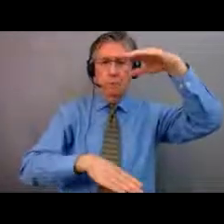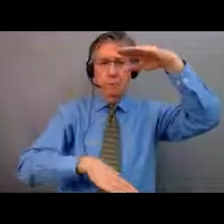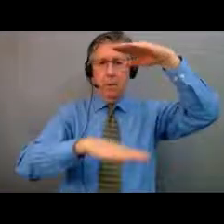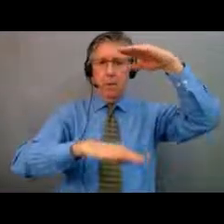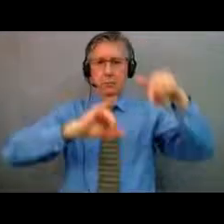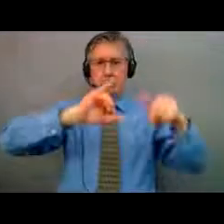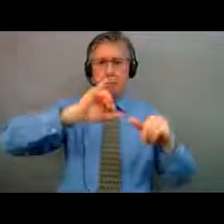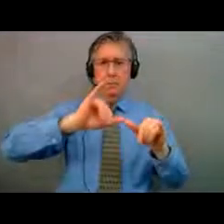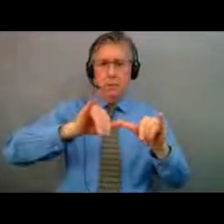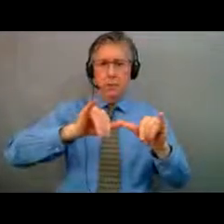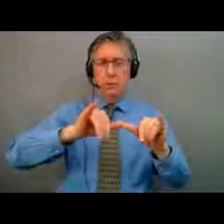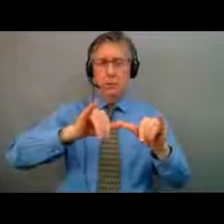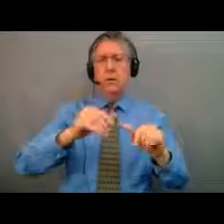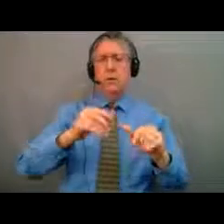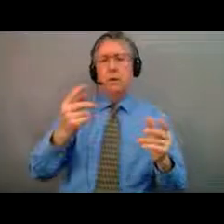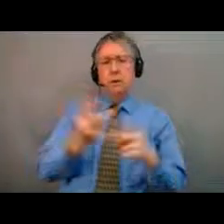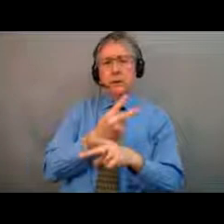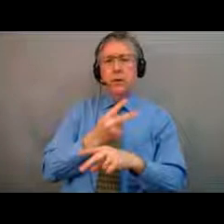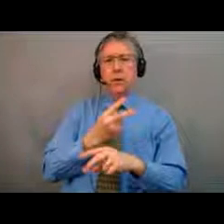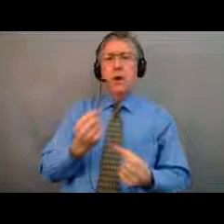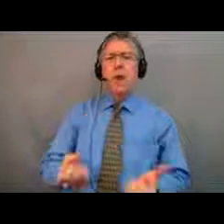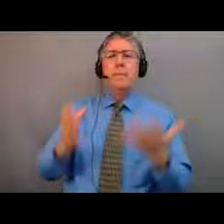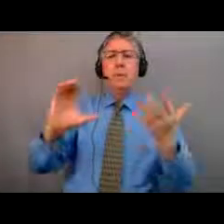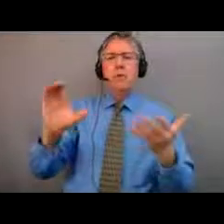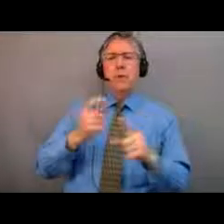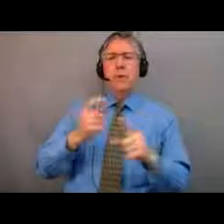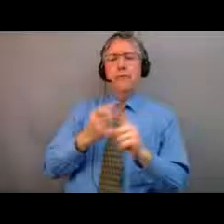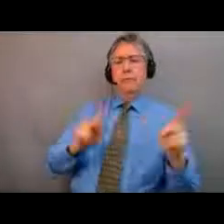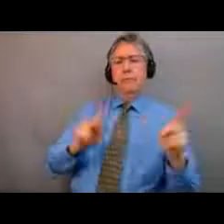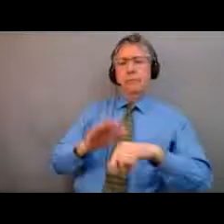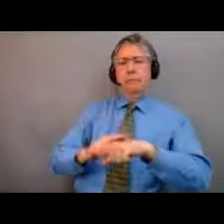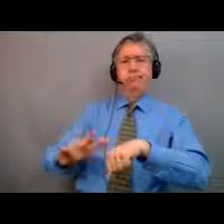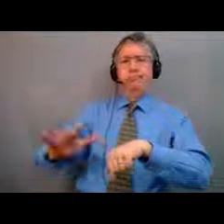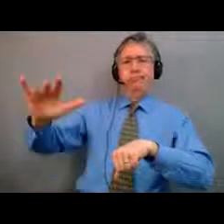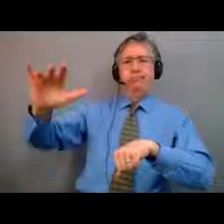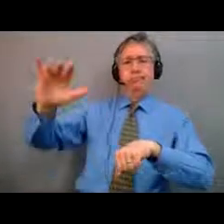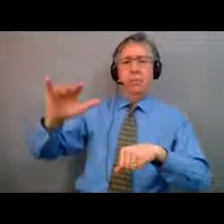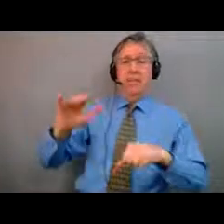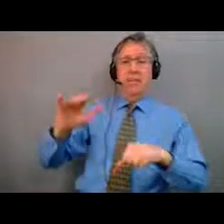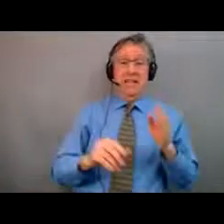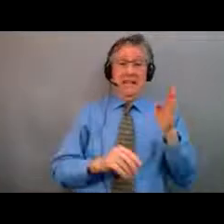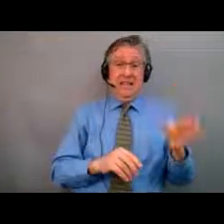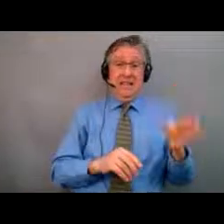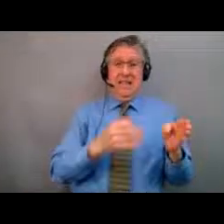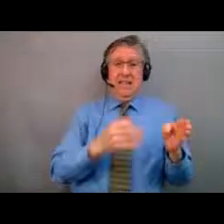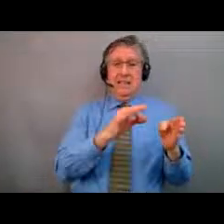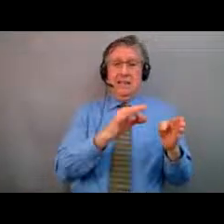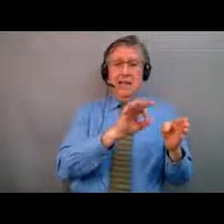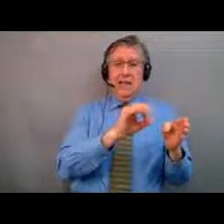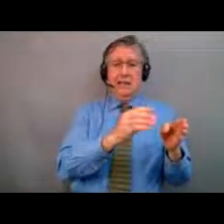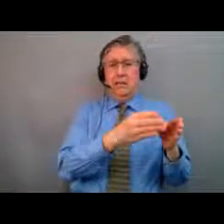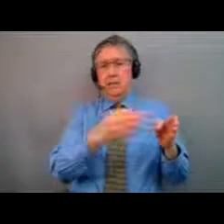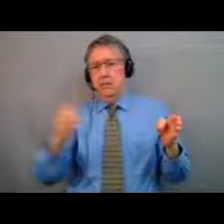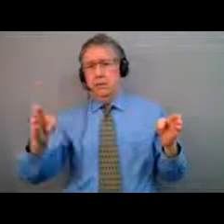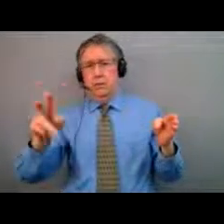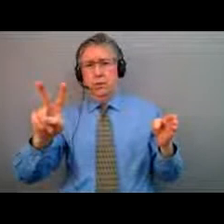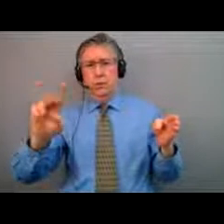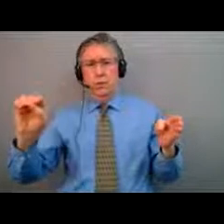of anthropogenic carbon during the decade of the 1990s. And next slide,